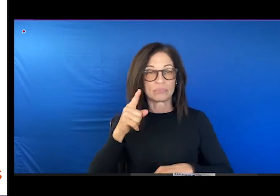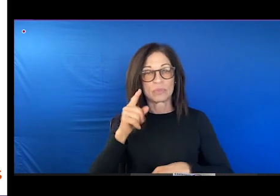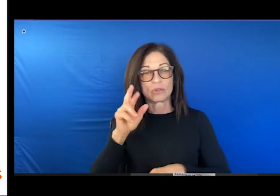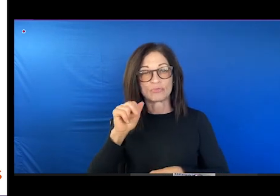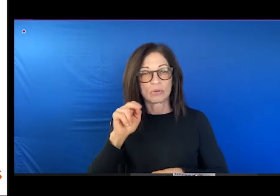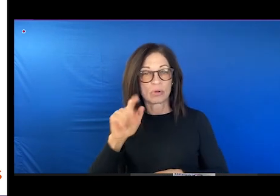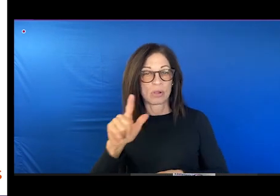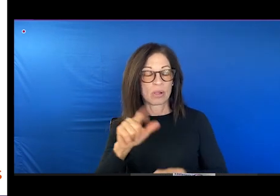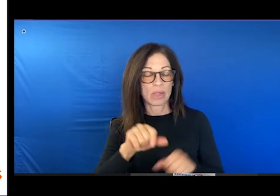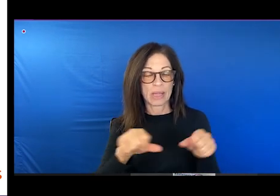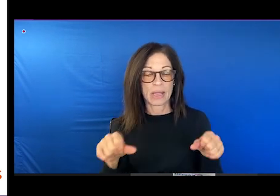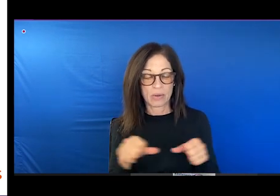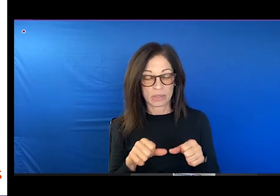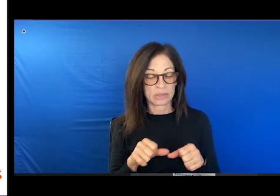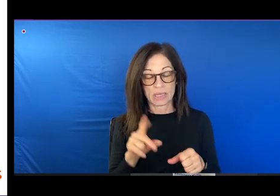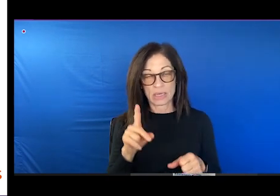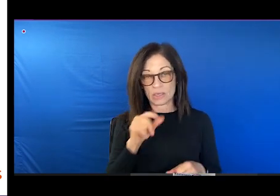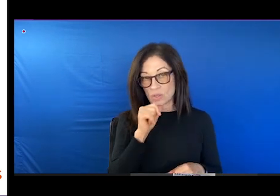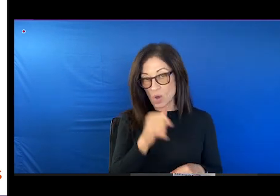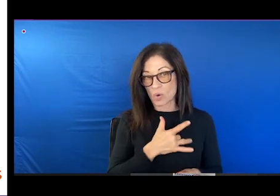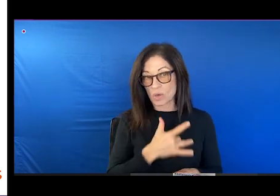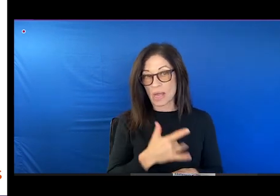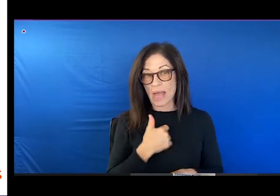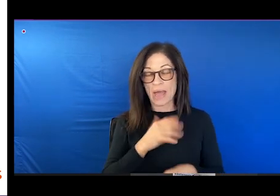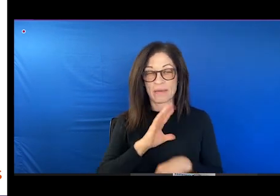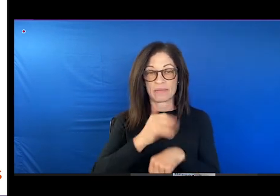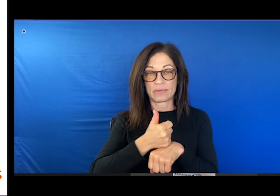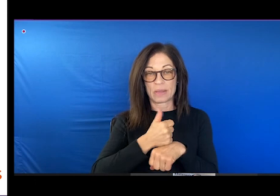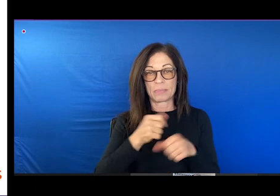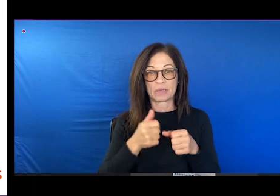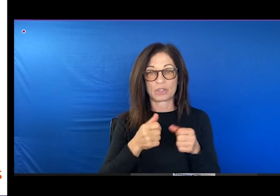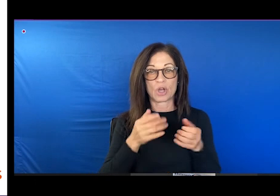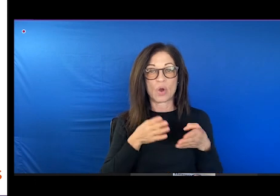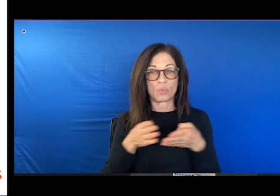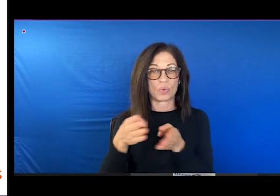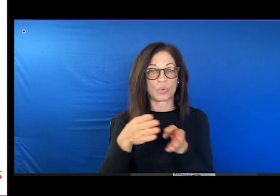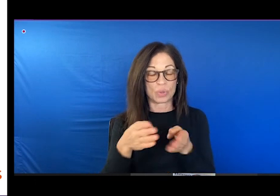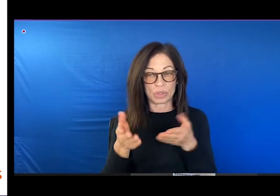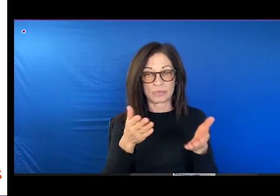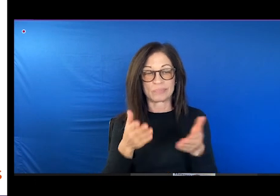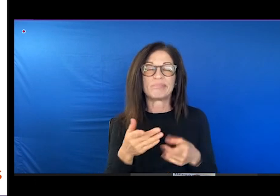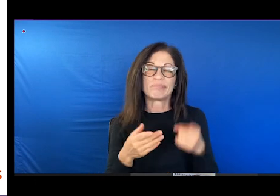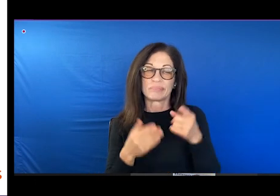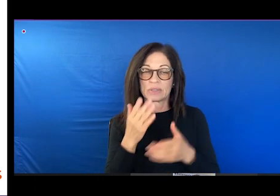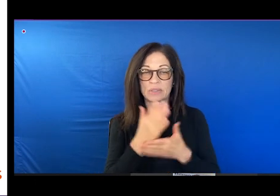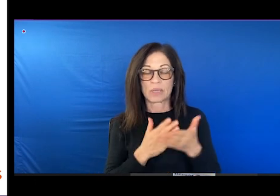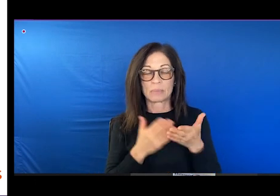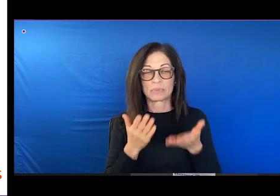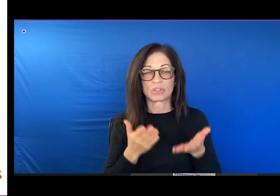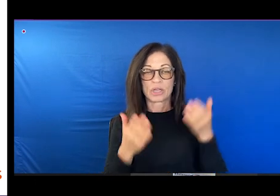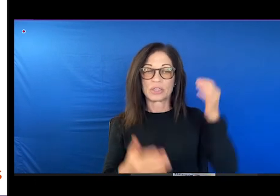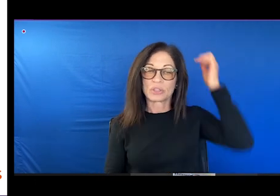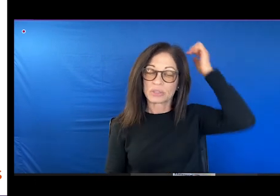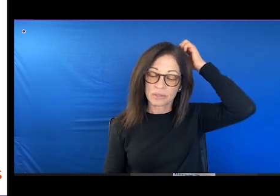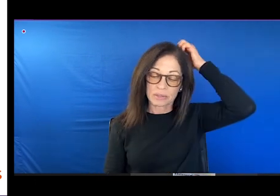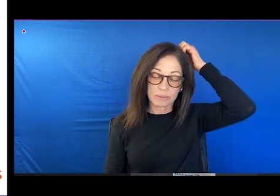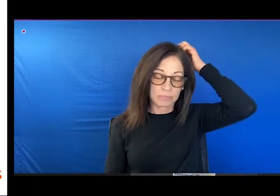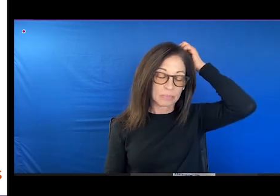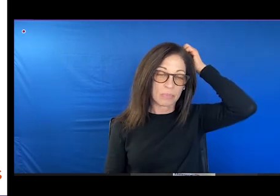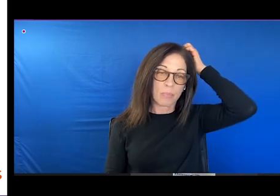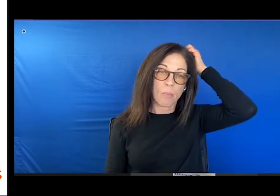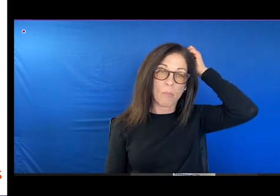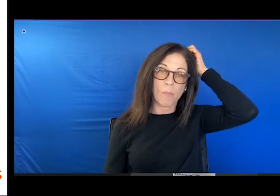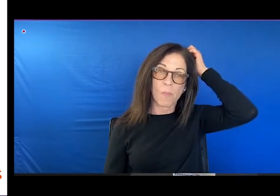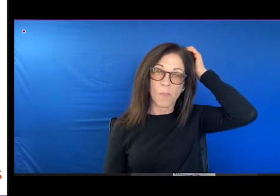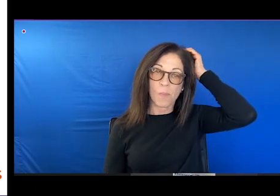in very rural and areas that do not have fixed route service. So here's just some suggestions. The